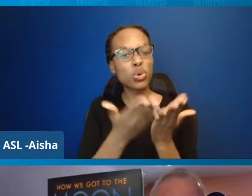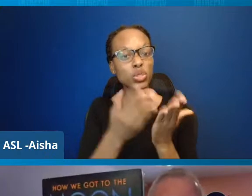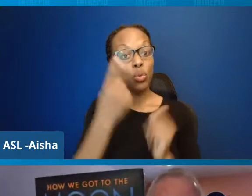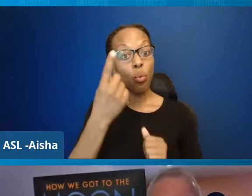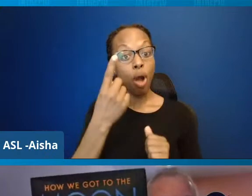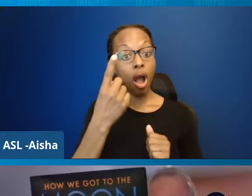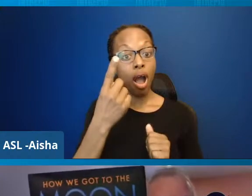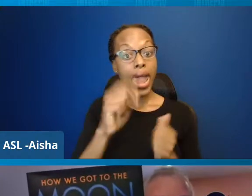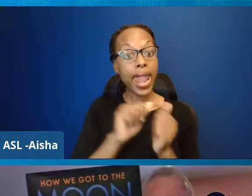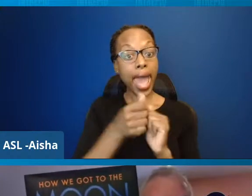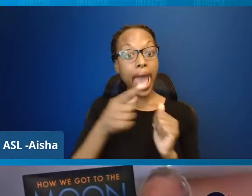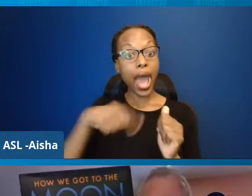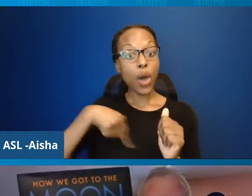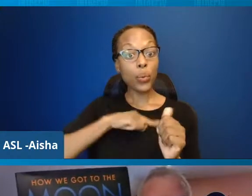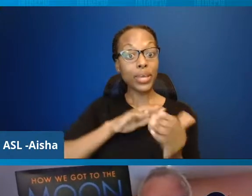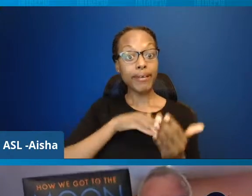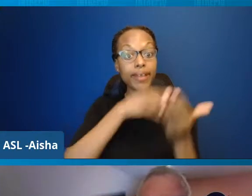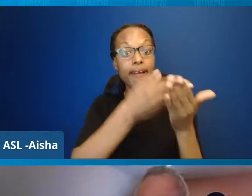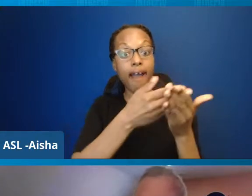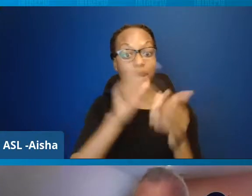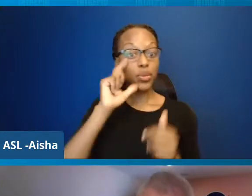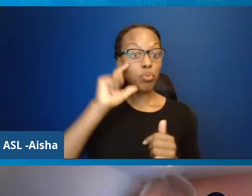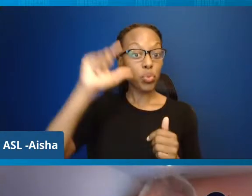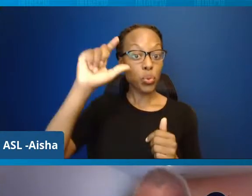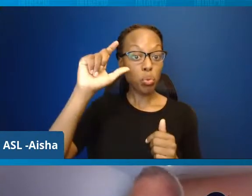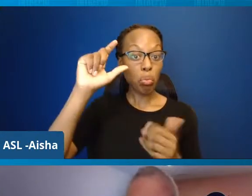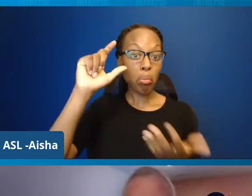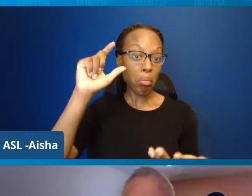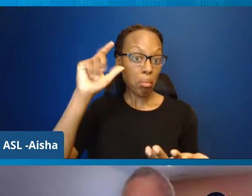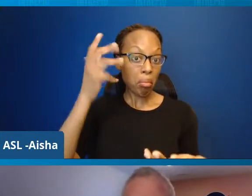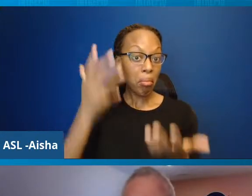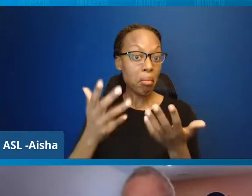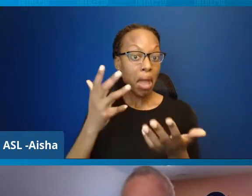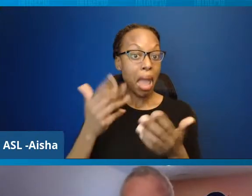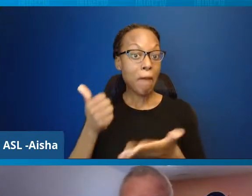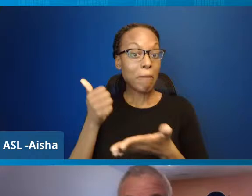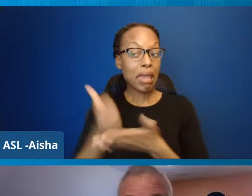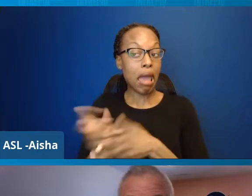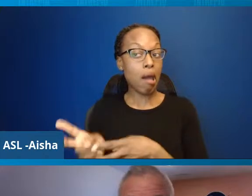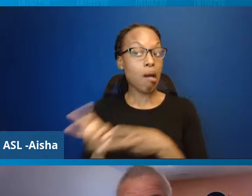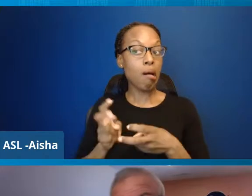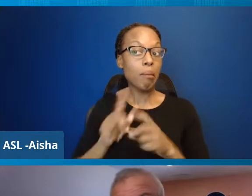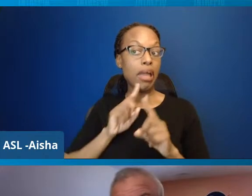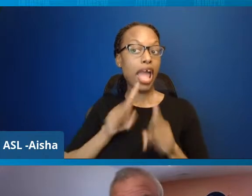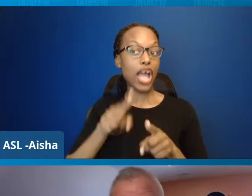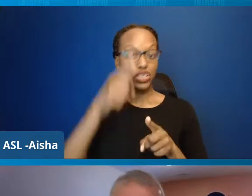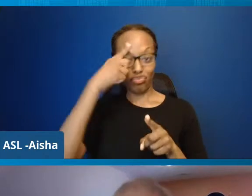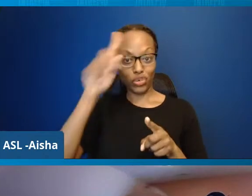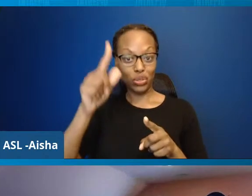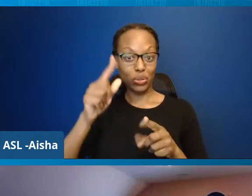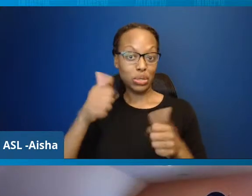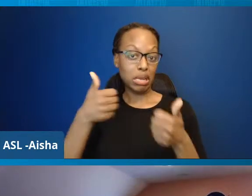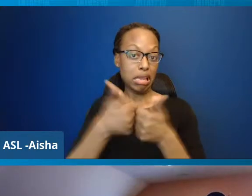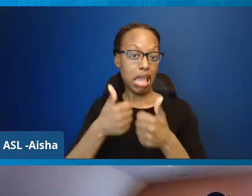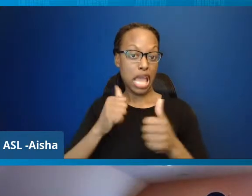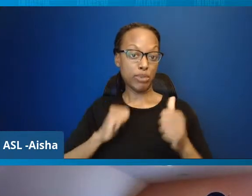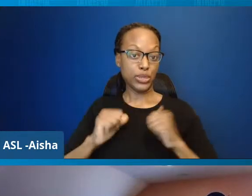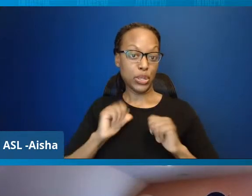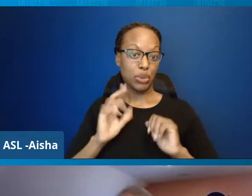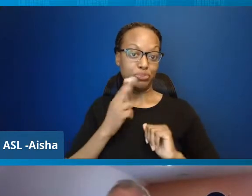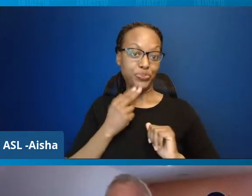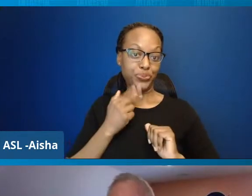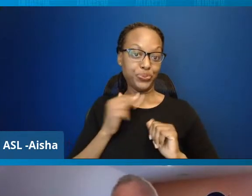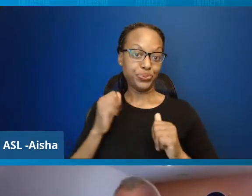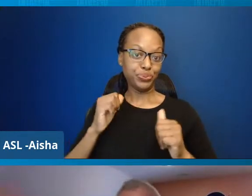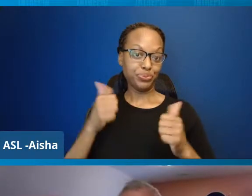is How We Got to the Moon, which might be appropriate for the answers on your little game show. Yeah, a little game show? I don't know. I think this